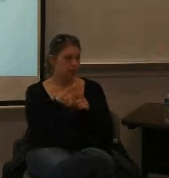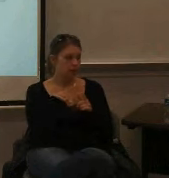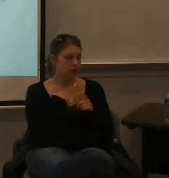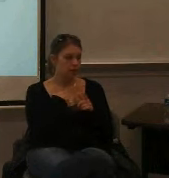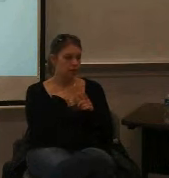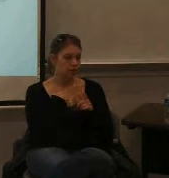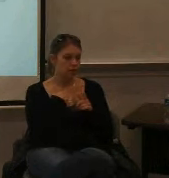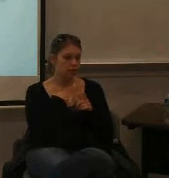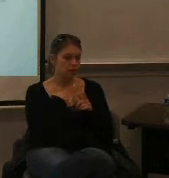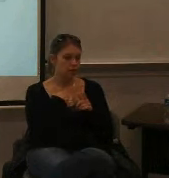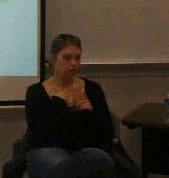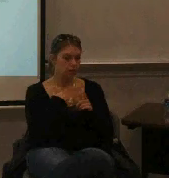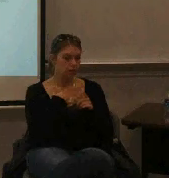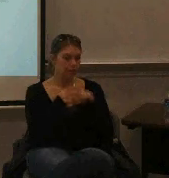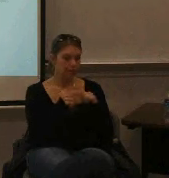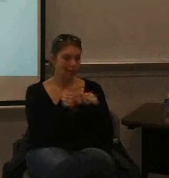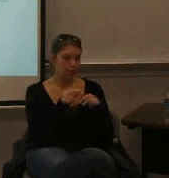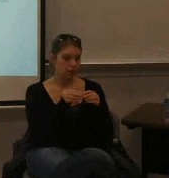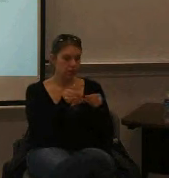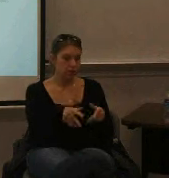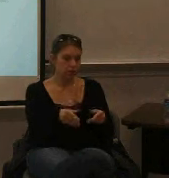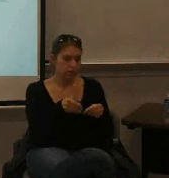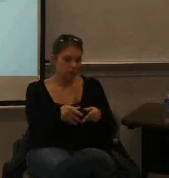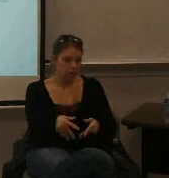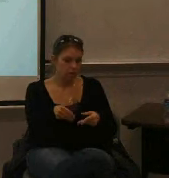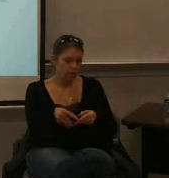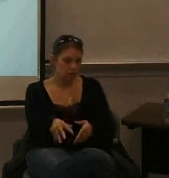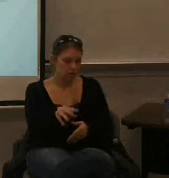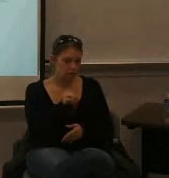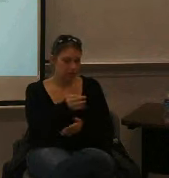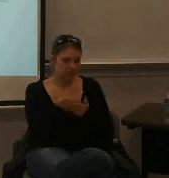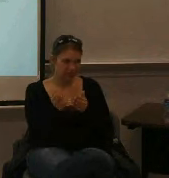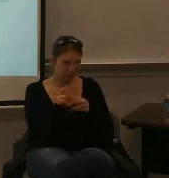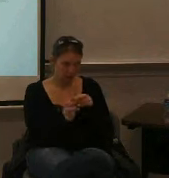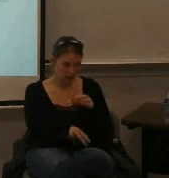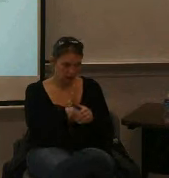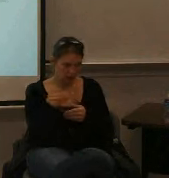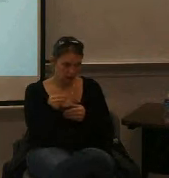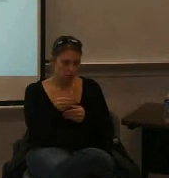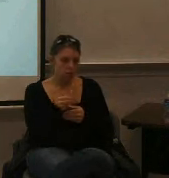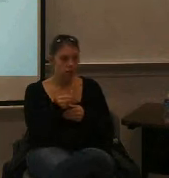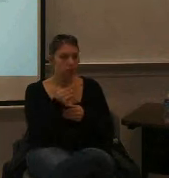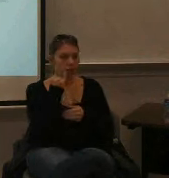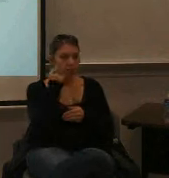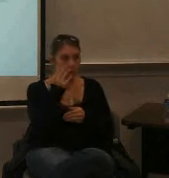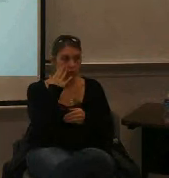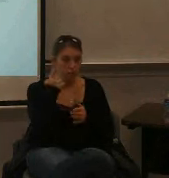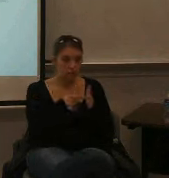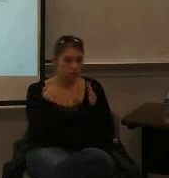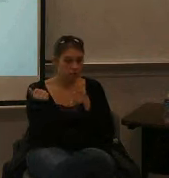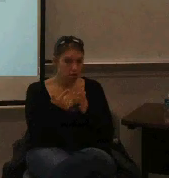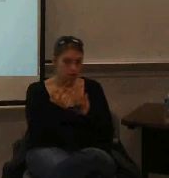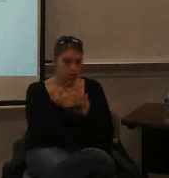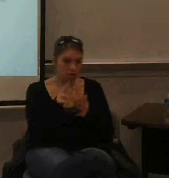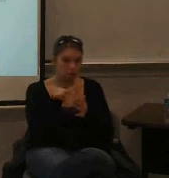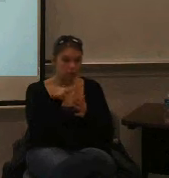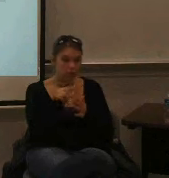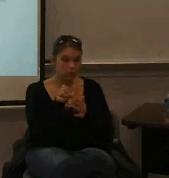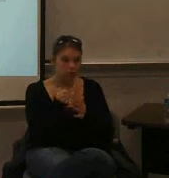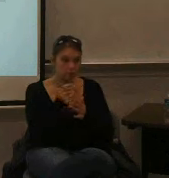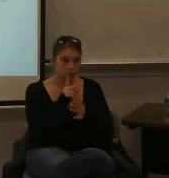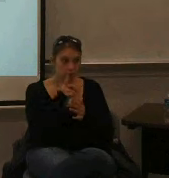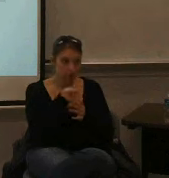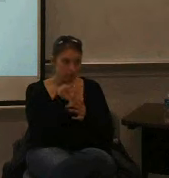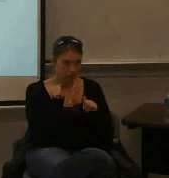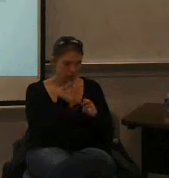this consistent loss rate of stuff that's settling out. But if you know what all those are, you can then figure out